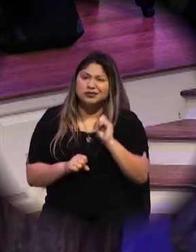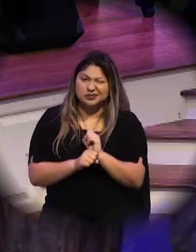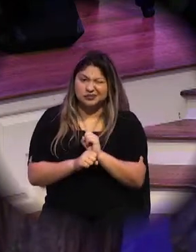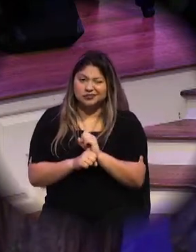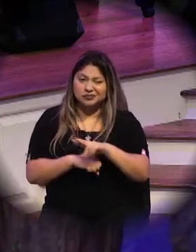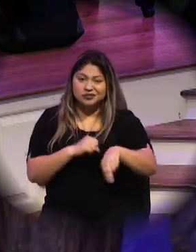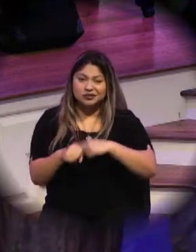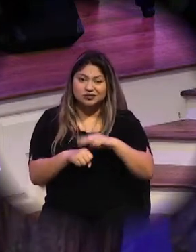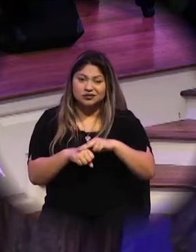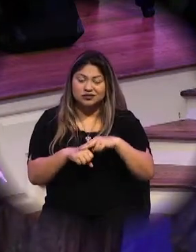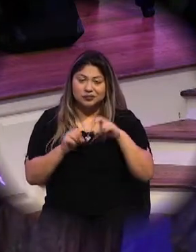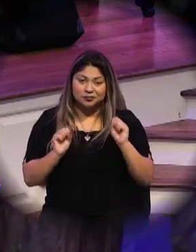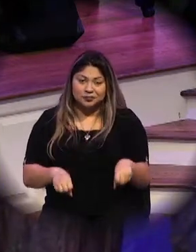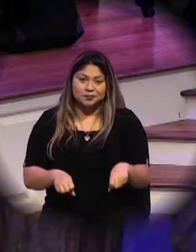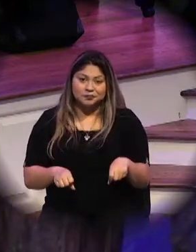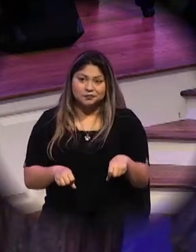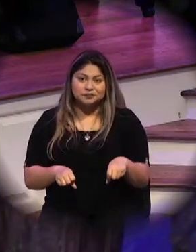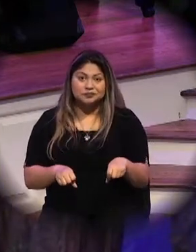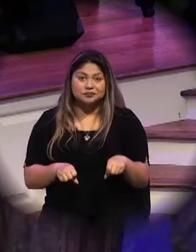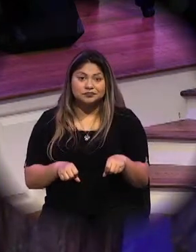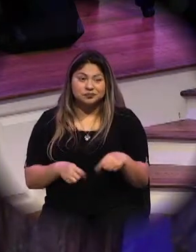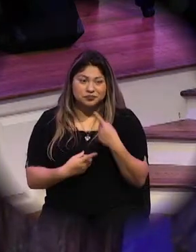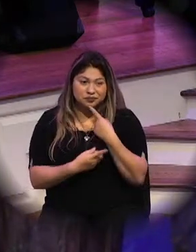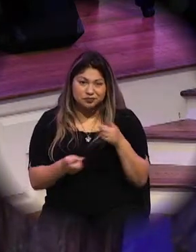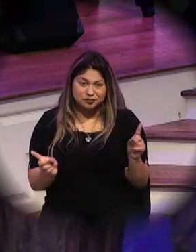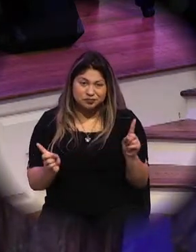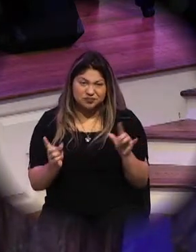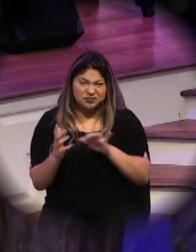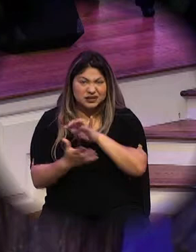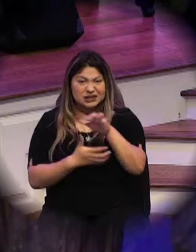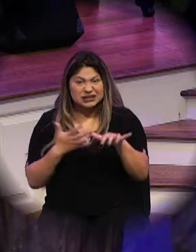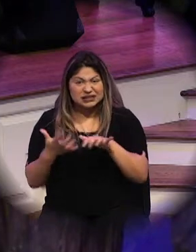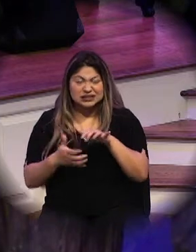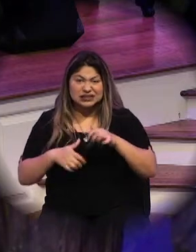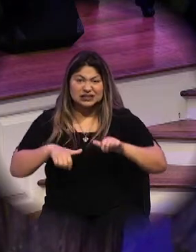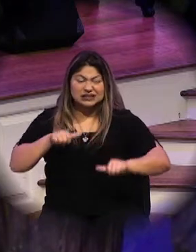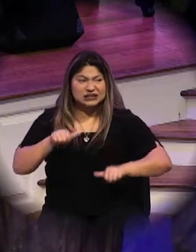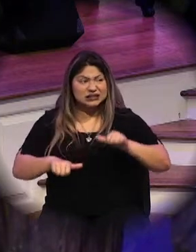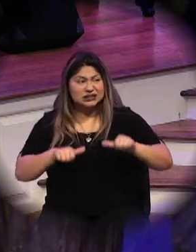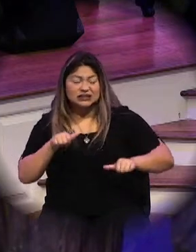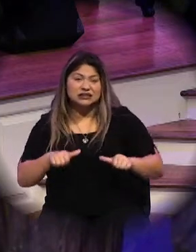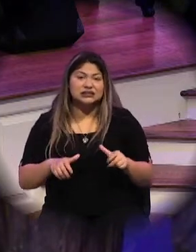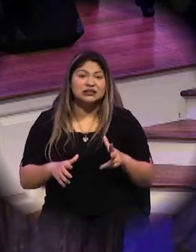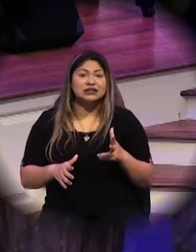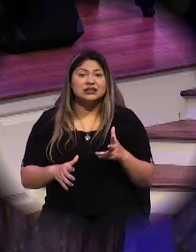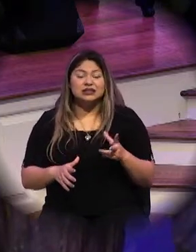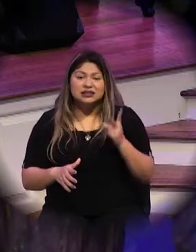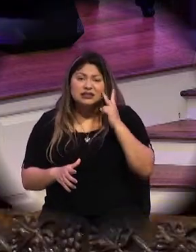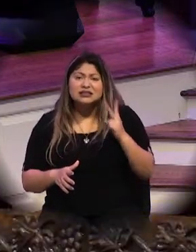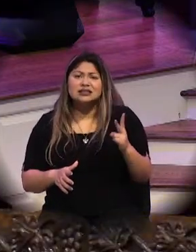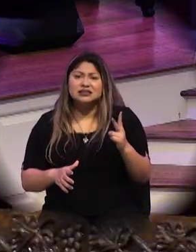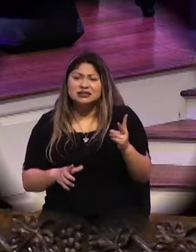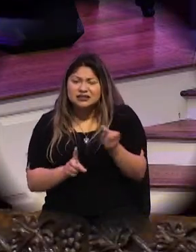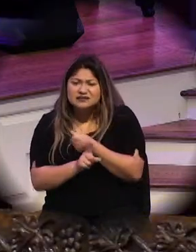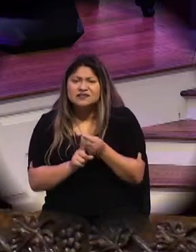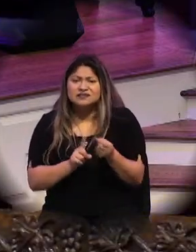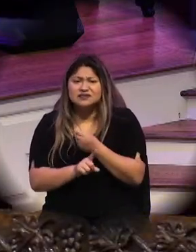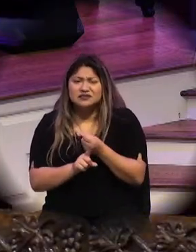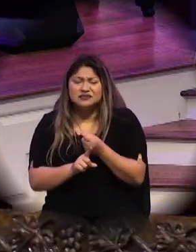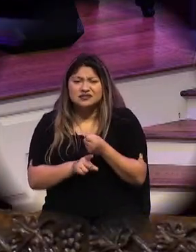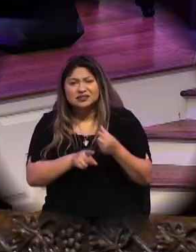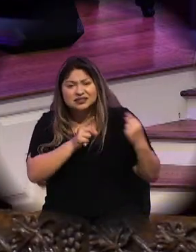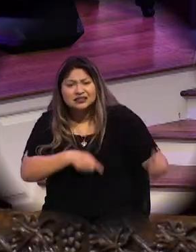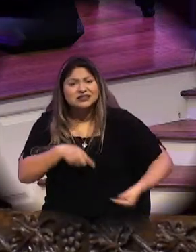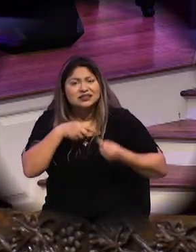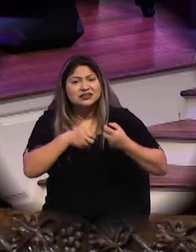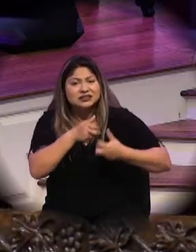beauty in nature, so too is there an amazing amount of violence and hardship. I remember years ago when